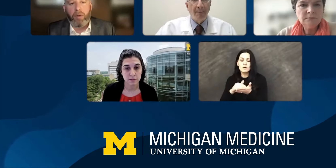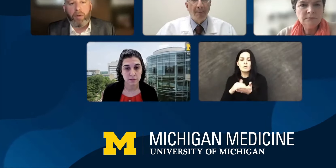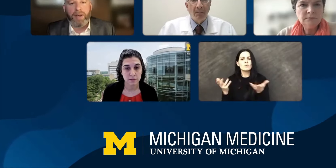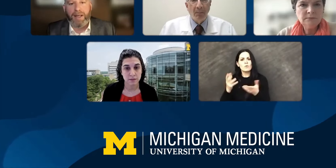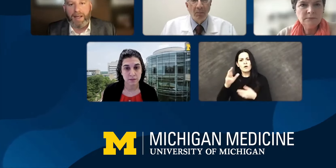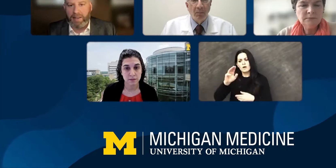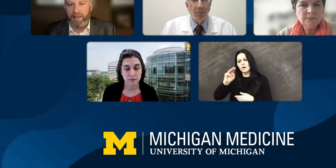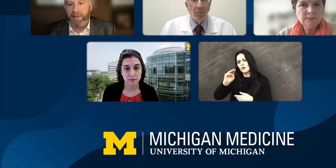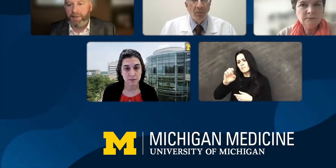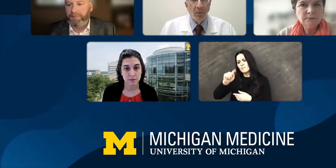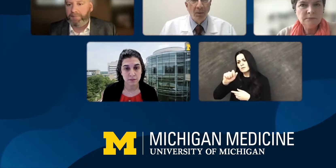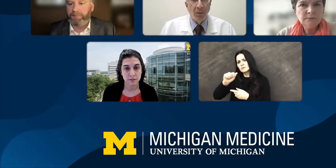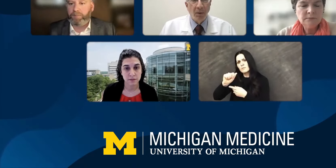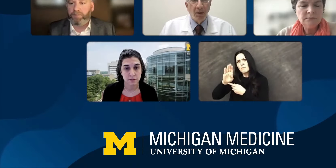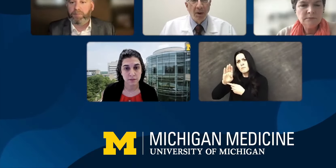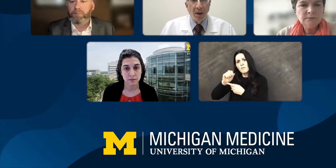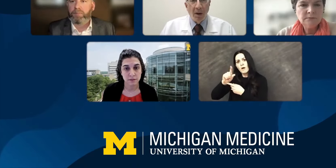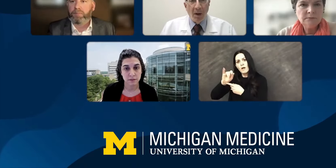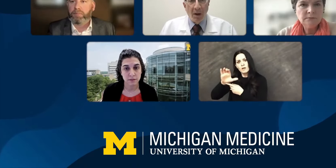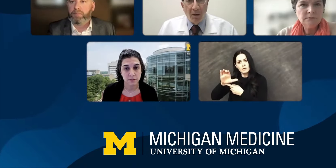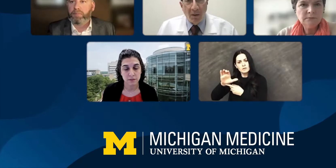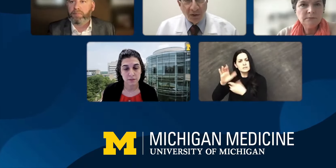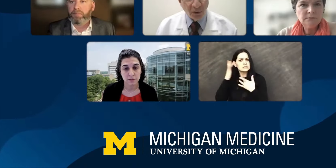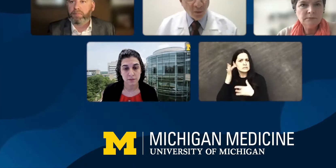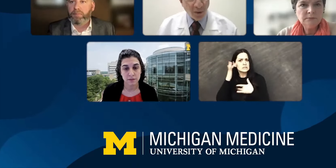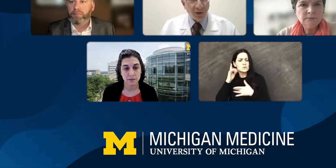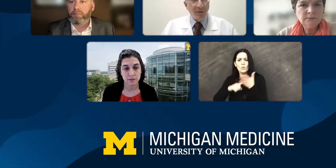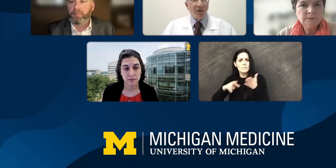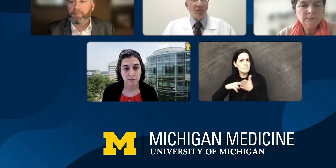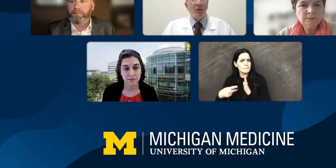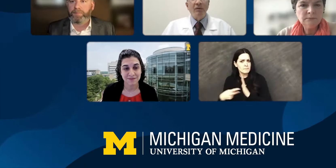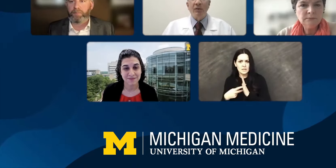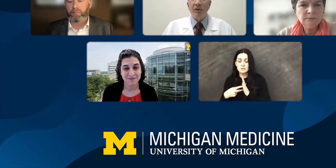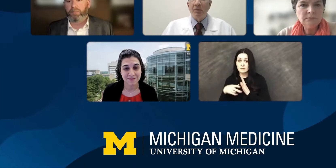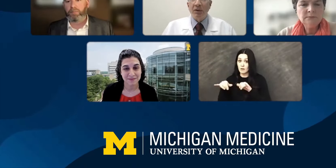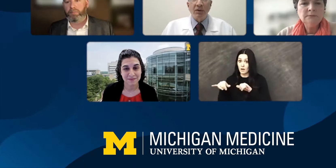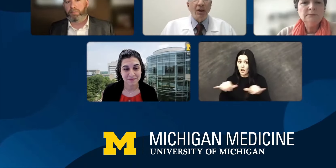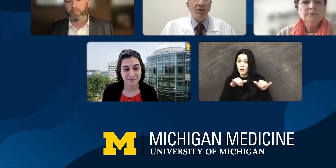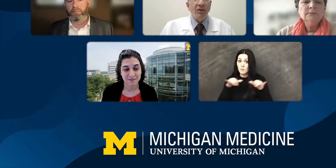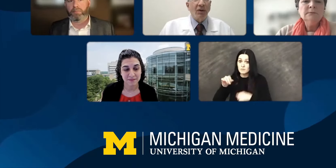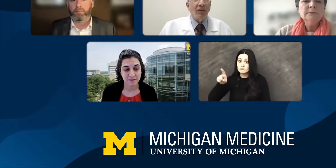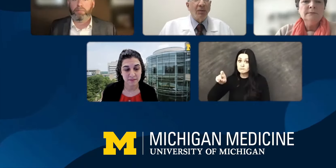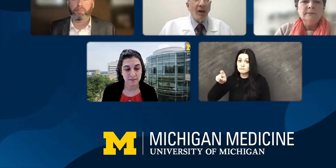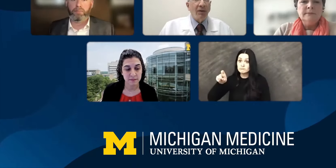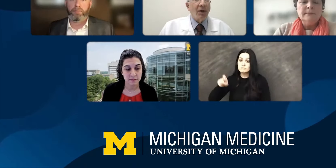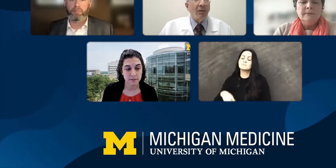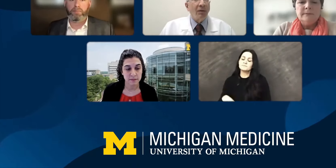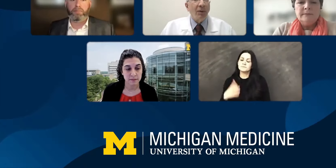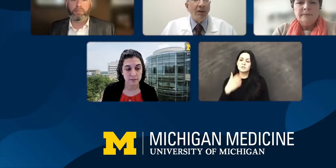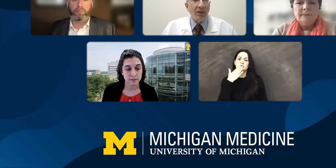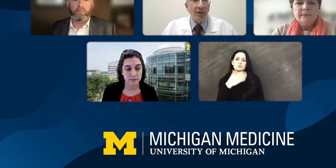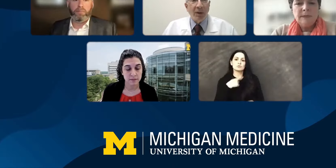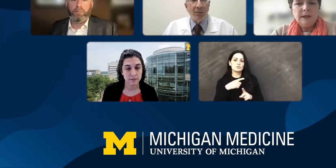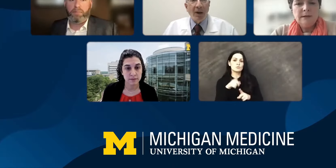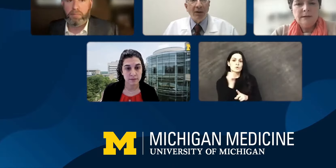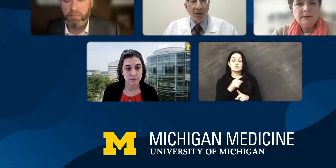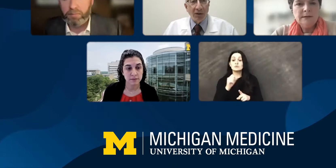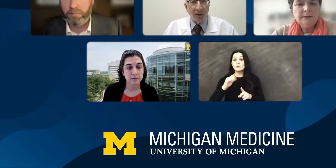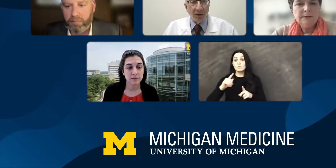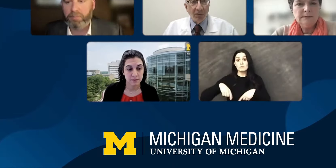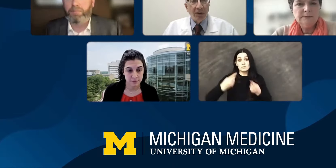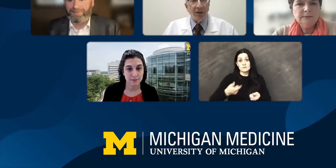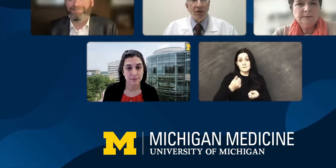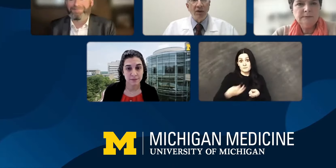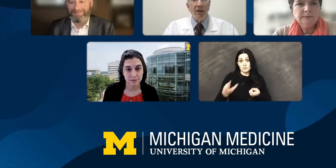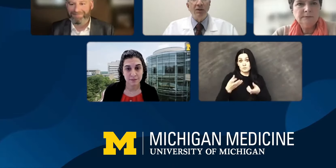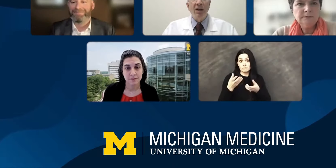how common is it? Well, it's a good question, because what we've really been discussing over the past couple of minutes is metabolic